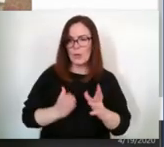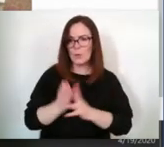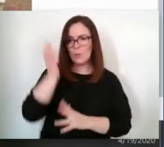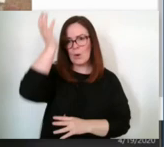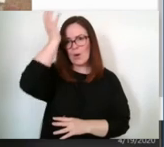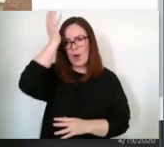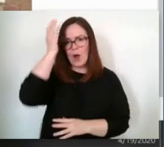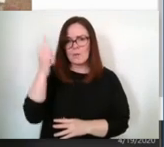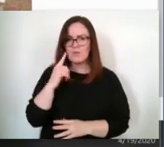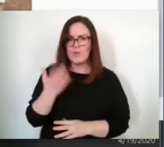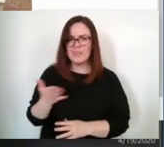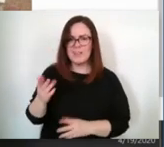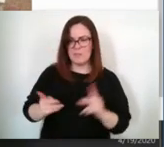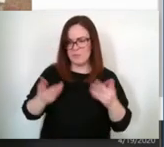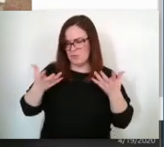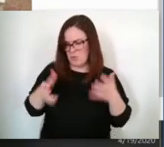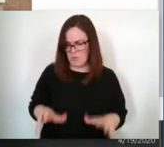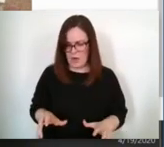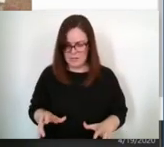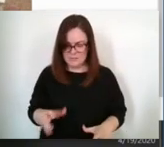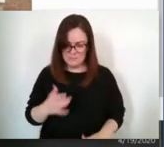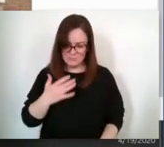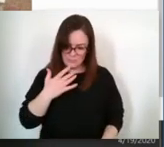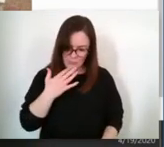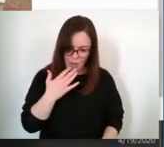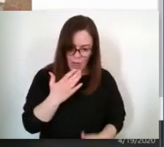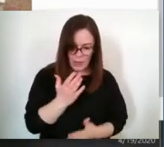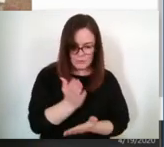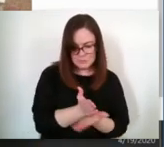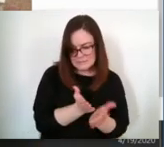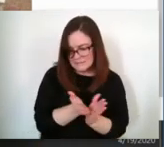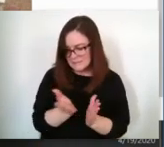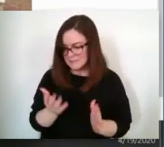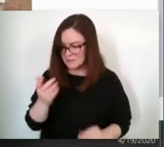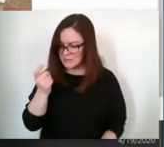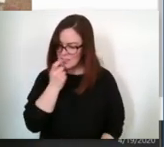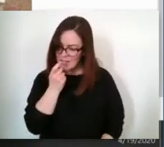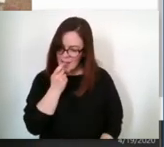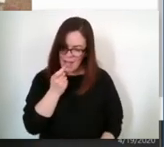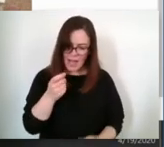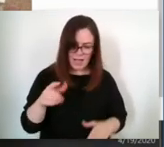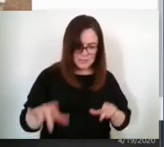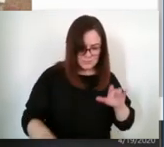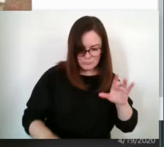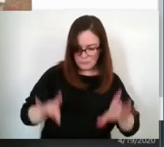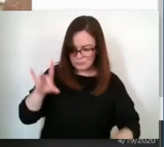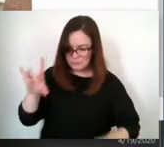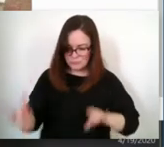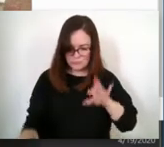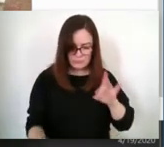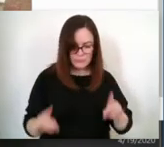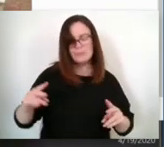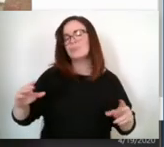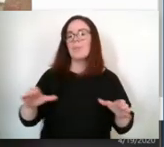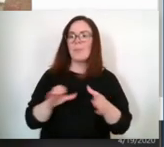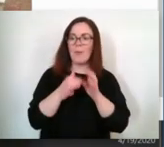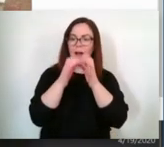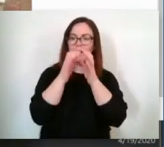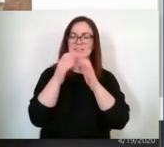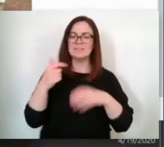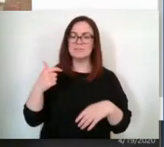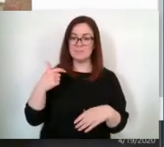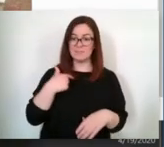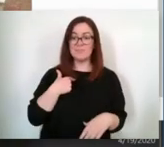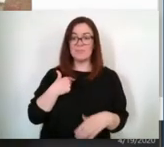wanted. A rainbow of broken teapots, plates, tiles, sparkling bottles. I collected jewels with